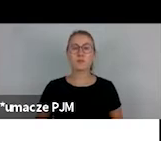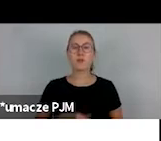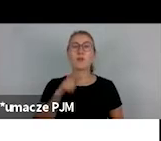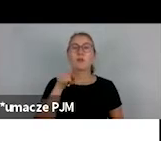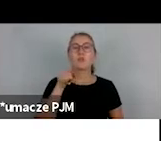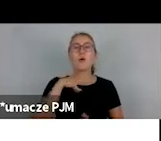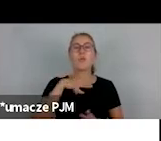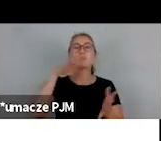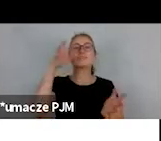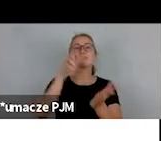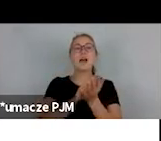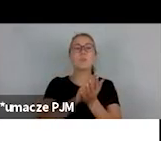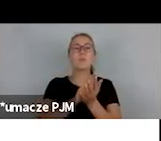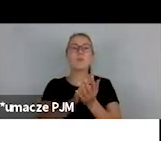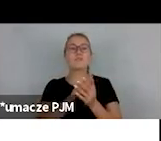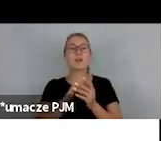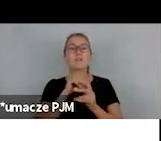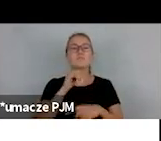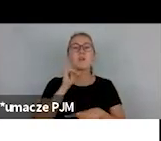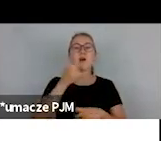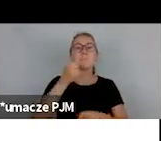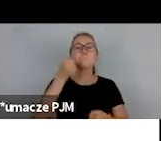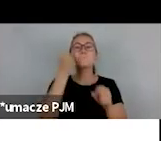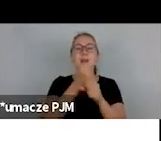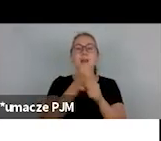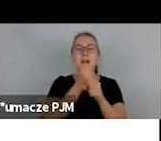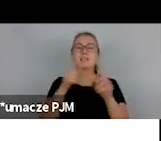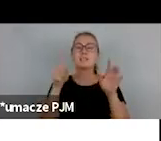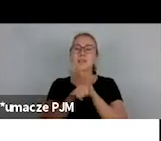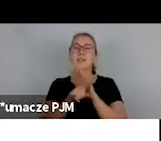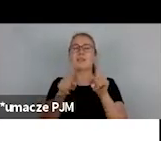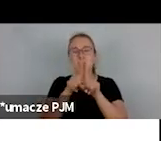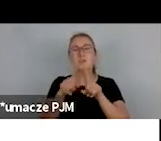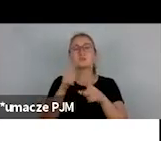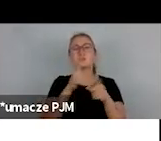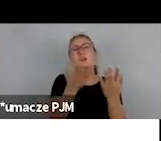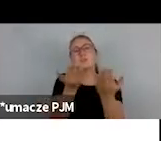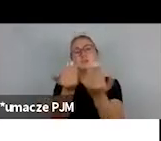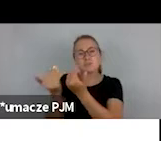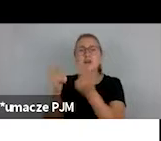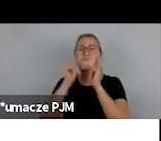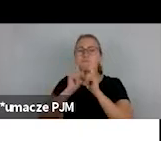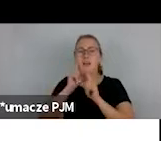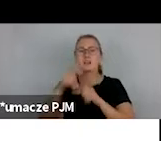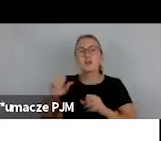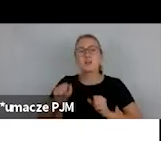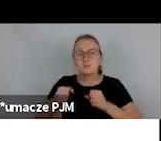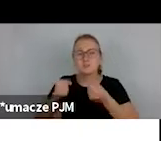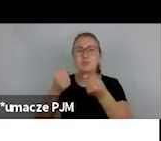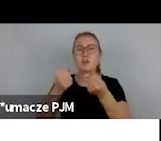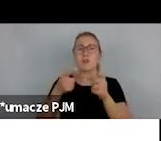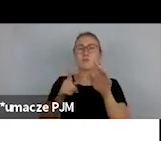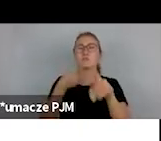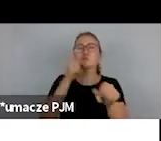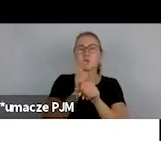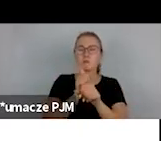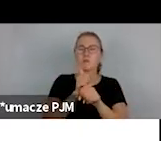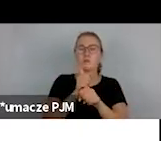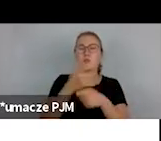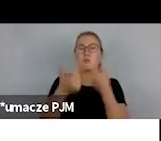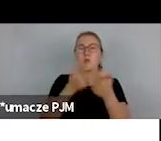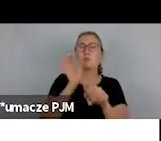politics. So just to say, that's kind of this trajectory that my work has been connected to and a part